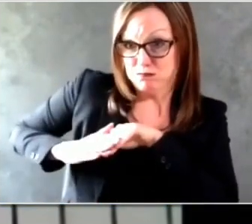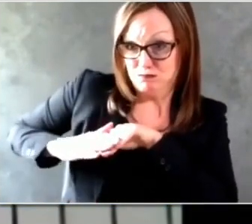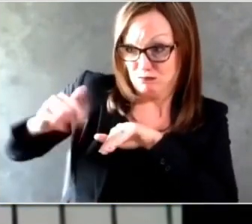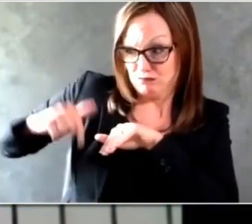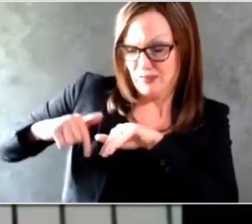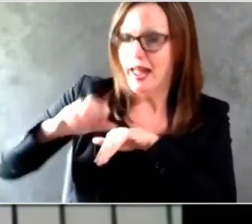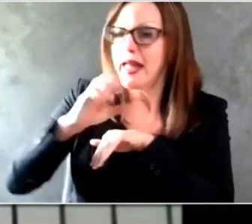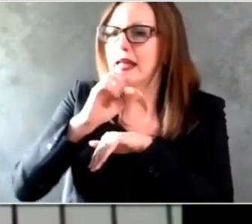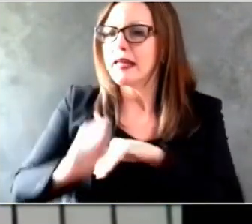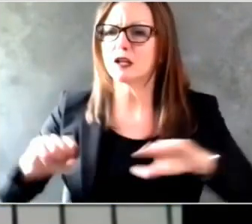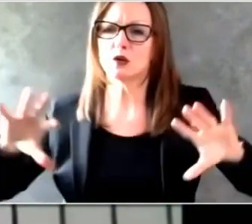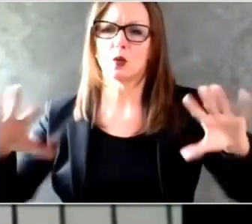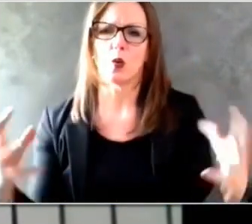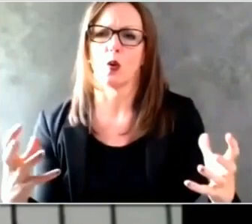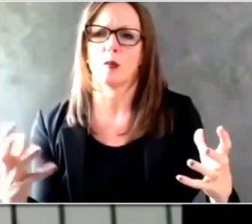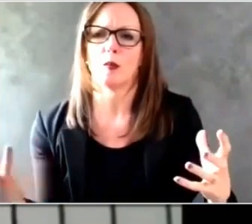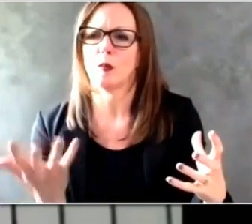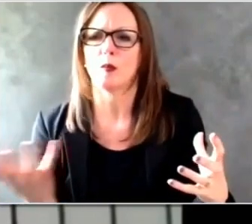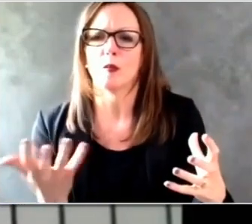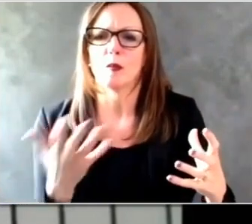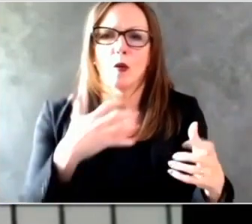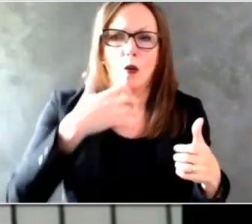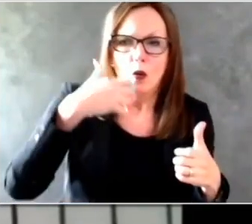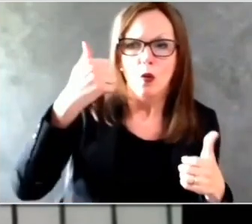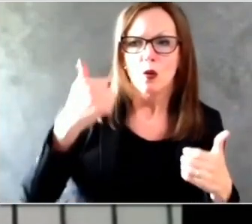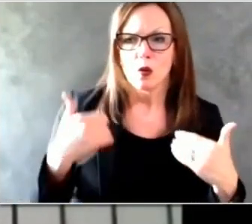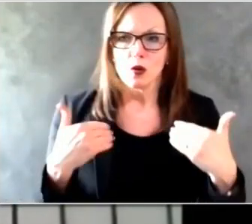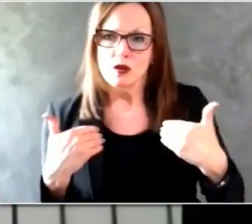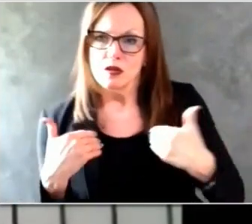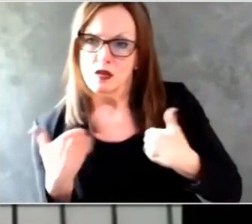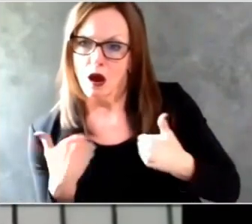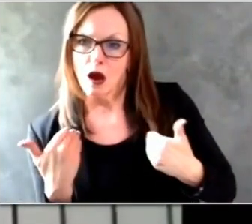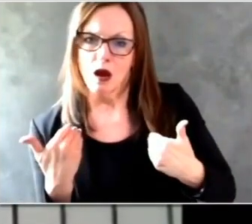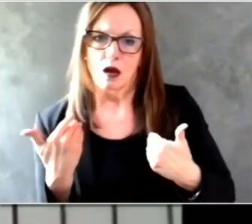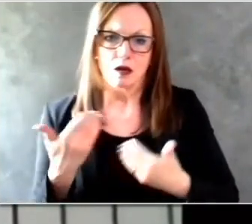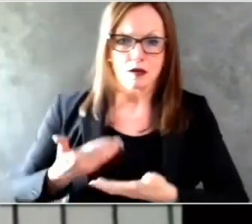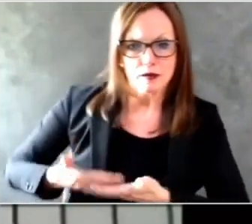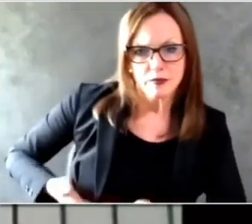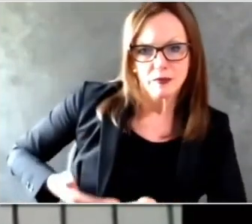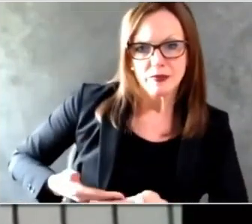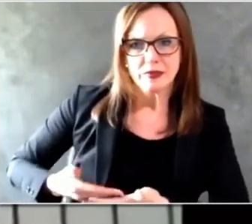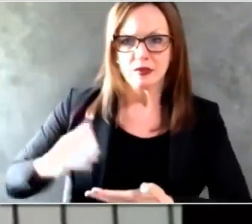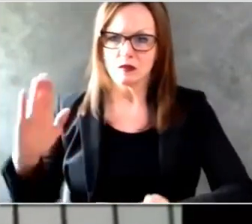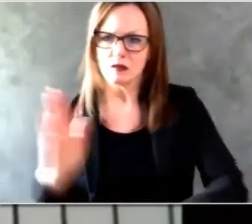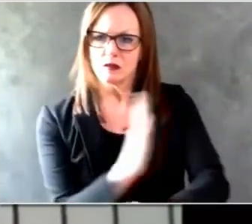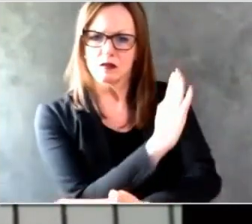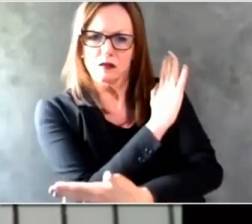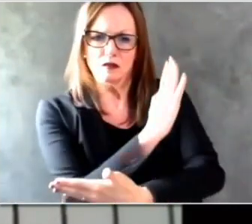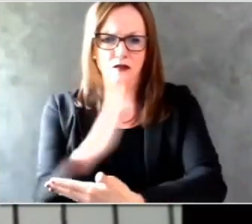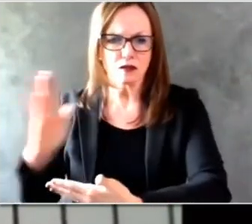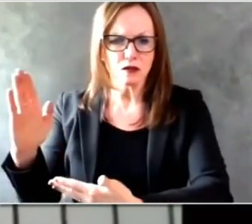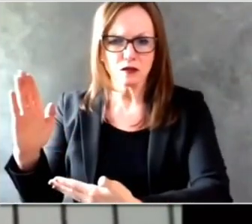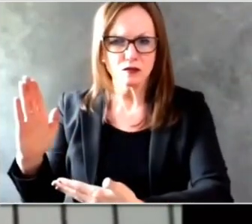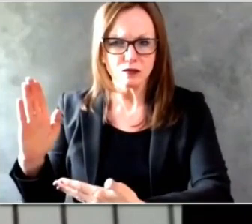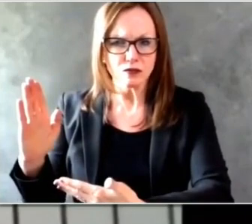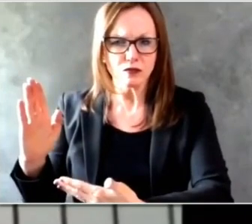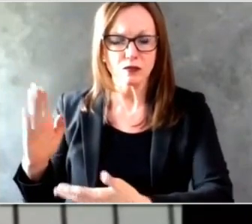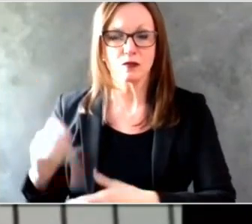But what I can tell you right now that I have in front of me is that the negative results that we added since yesterday's total